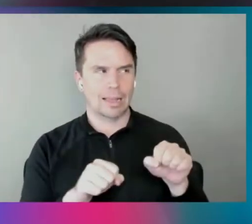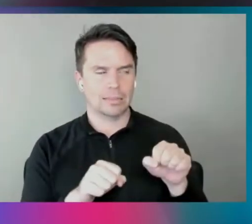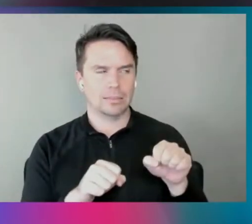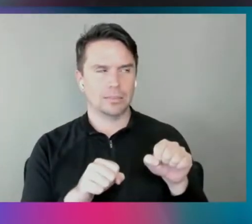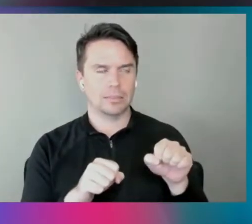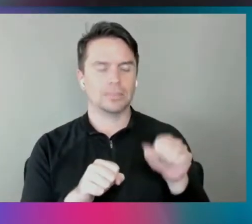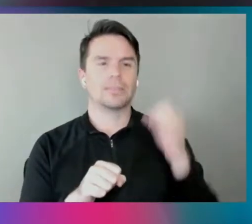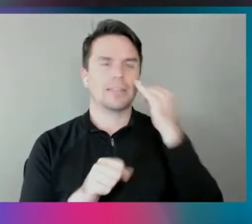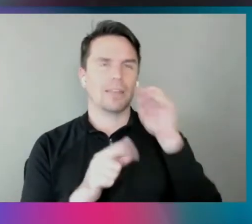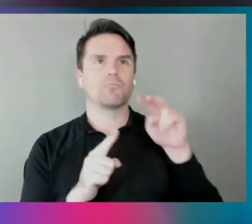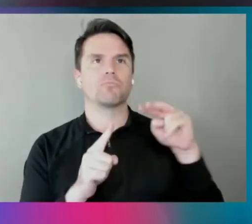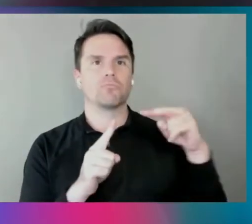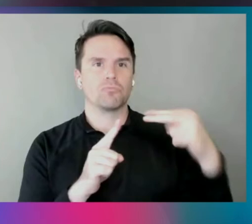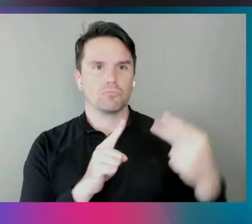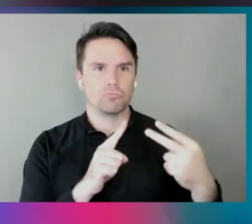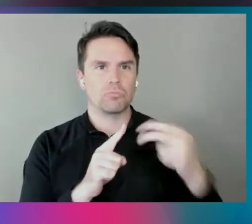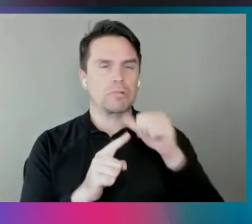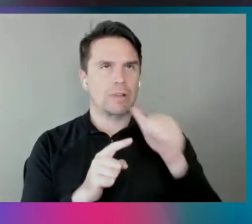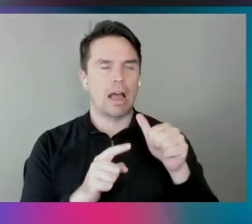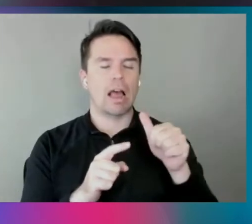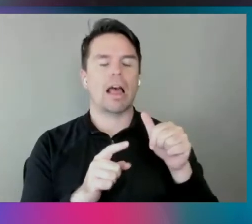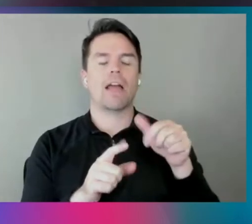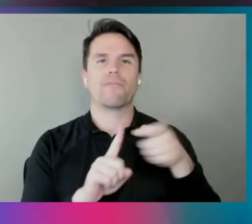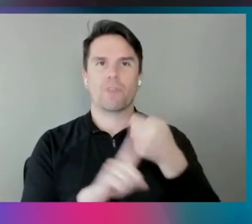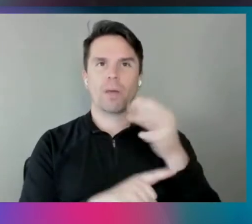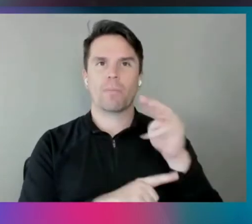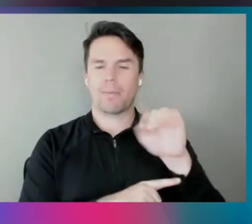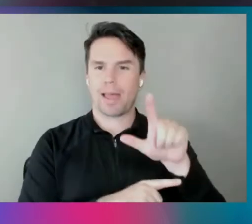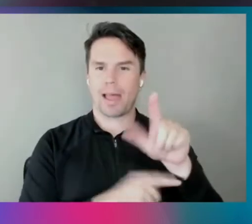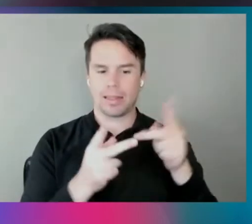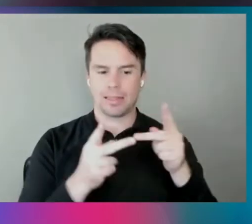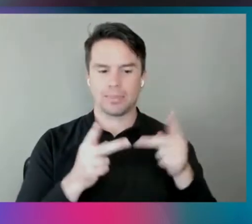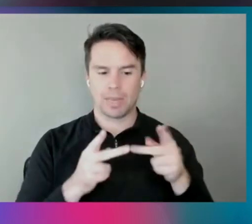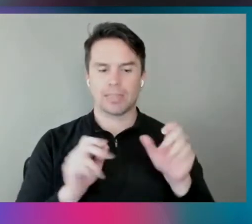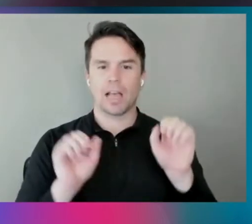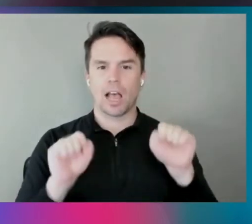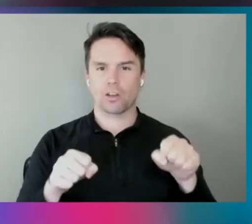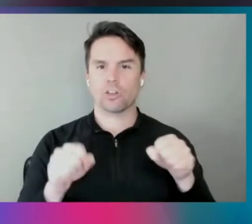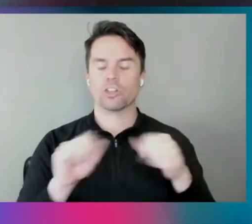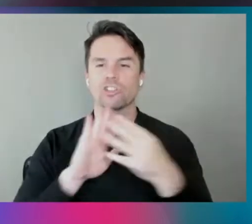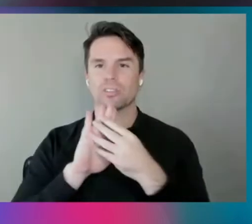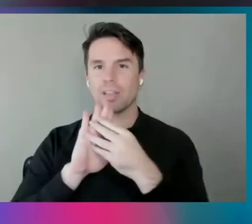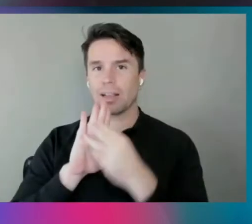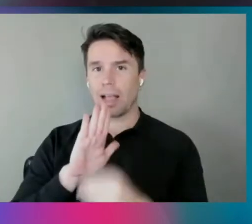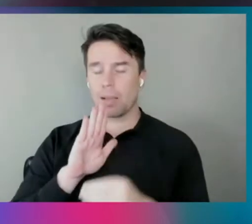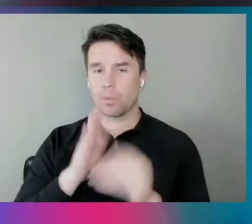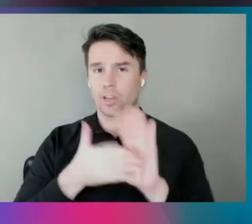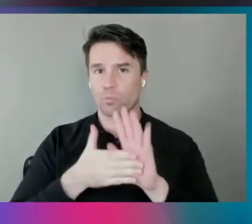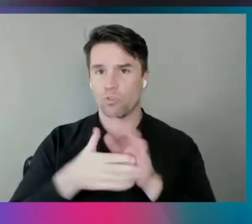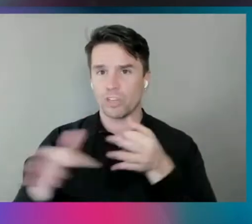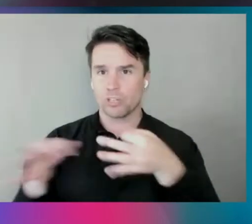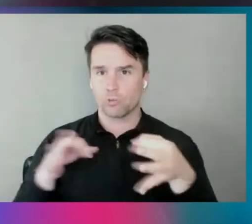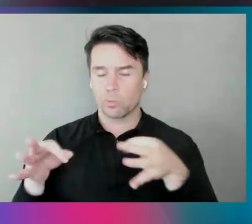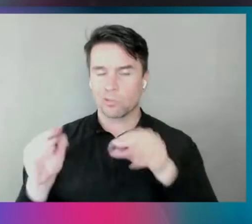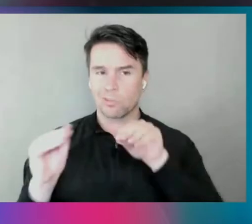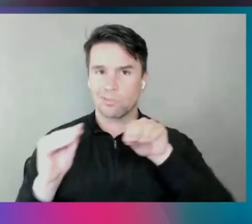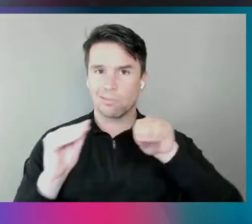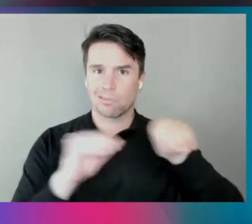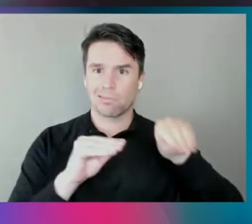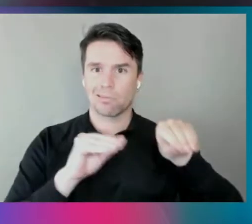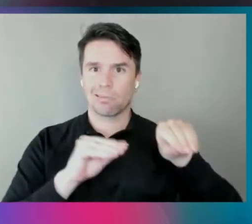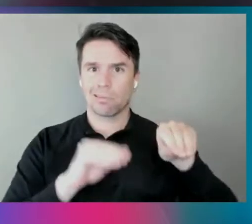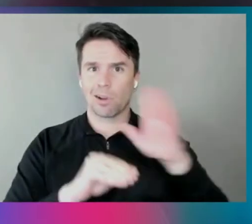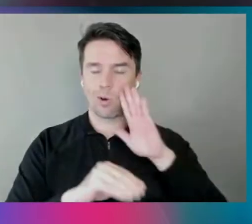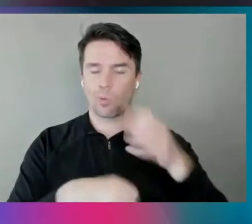being deep into the ML space, I could just literally take a movie description and feed this in. Absolutely. And it would generate a bunch of metadata on the back end for me.